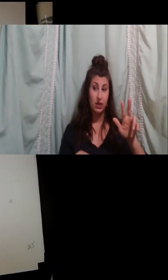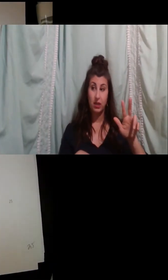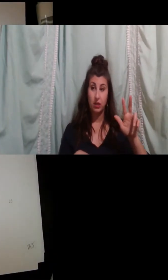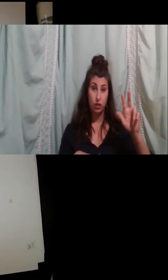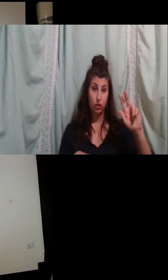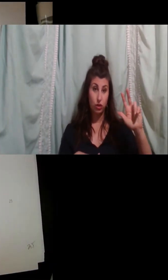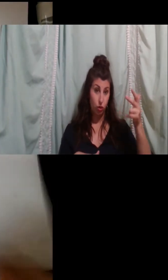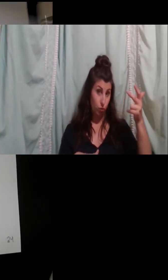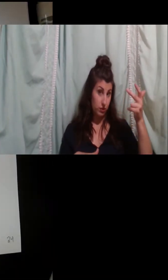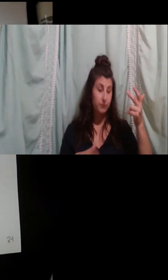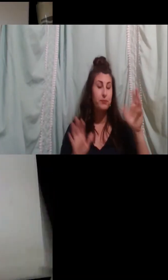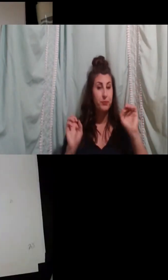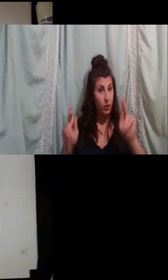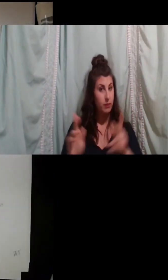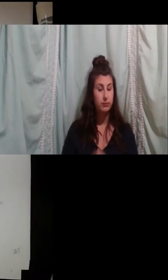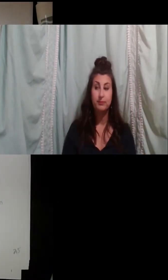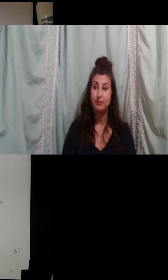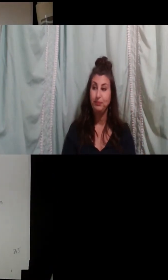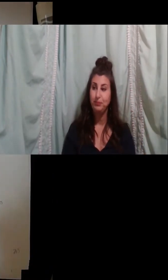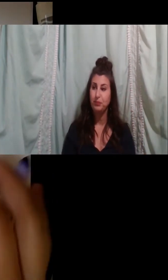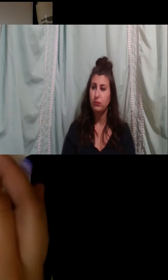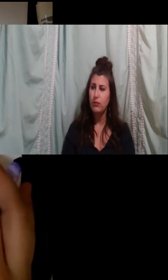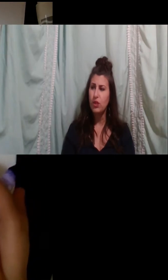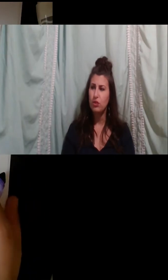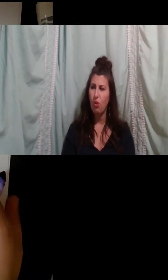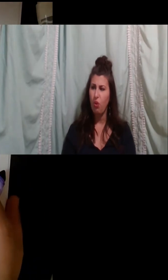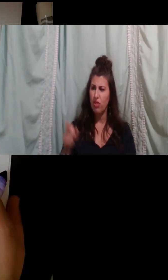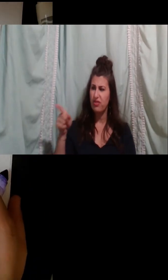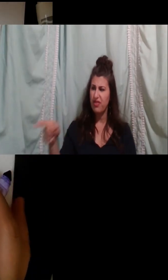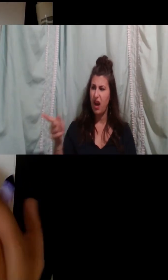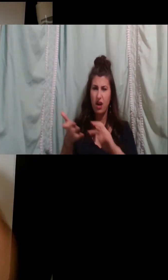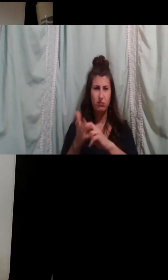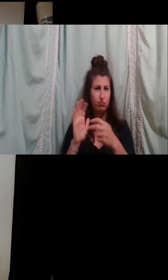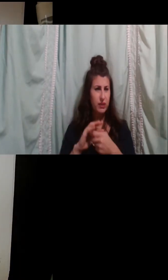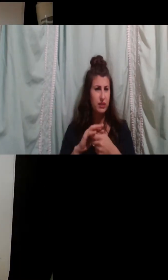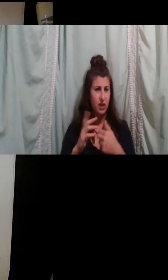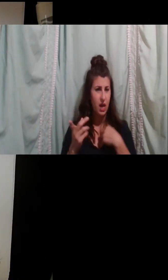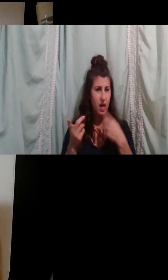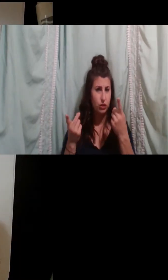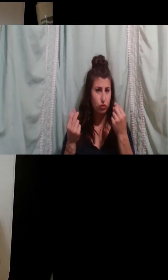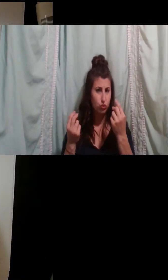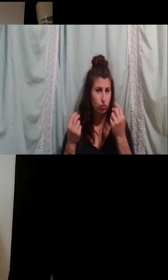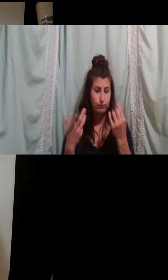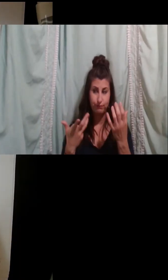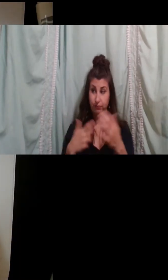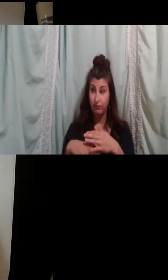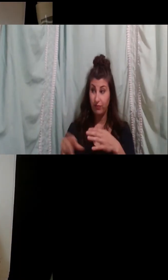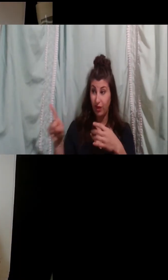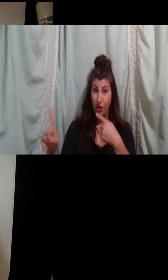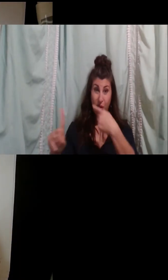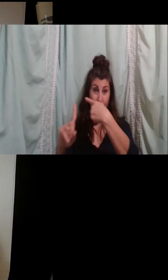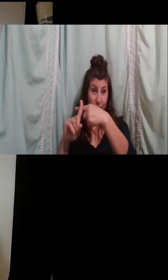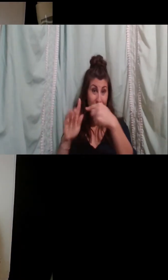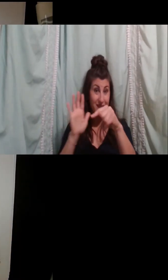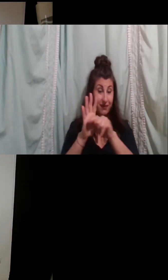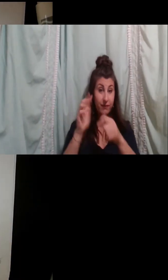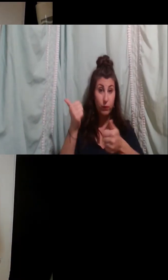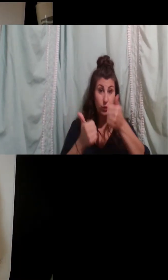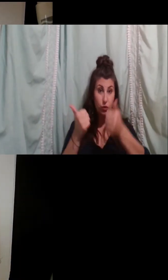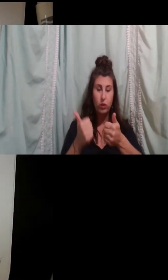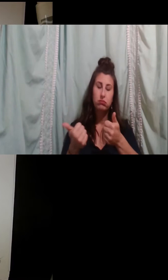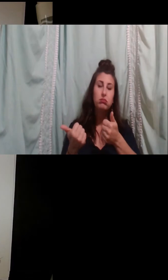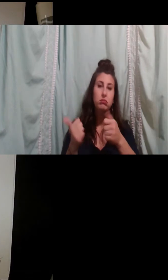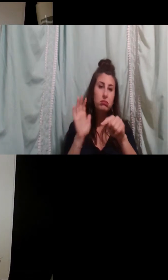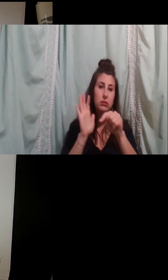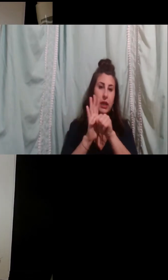times 3 cubed. Okay, so what this part means is, this is what I do. Okay, is this positive or